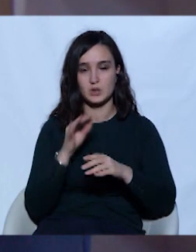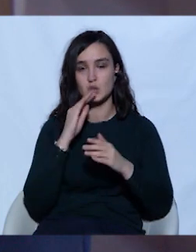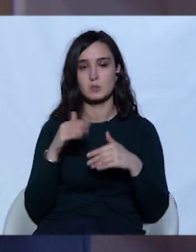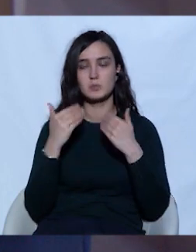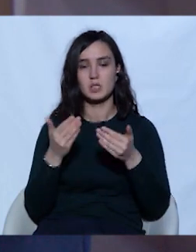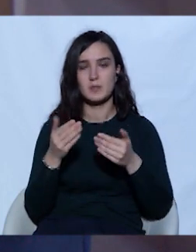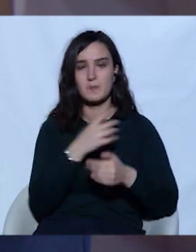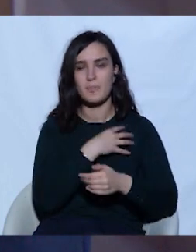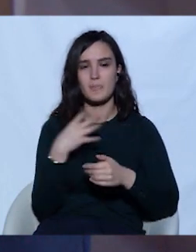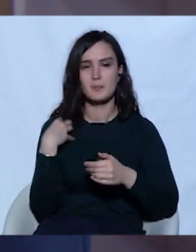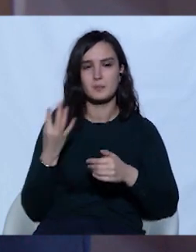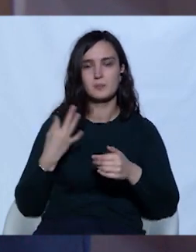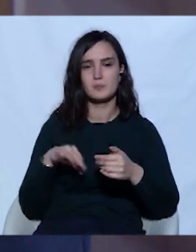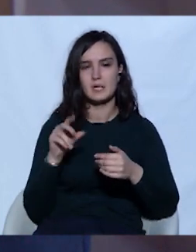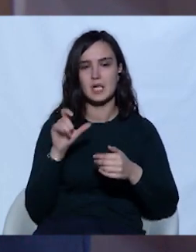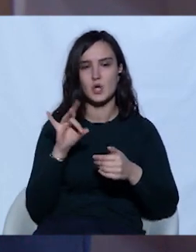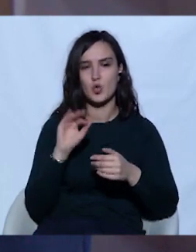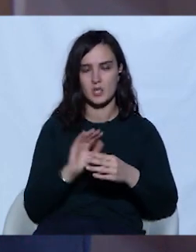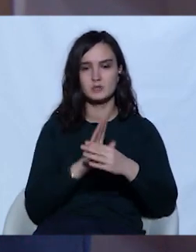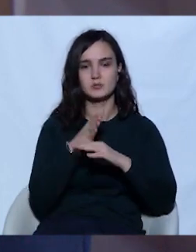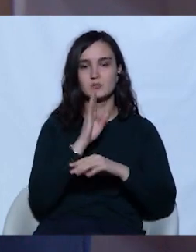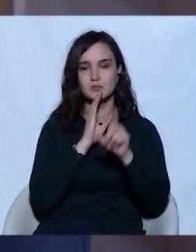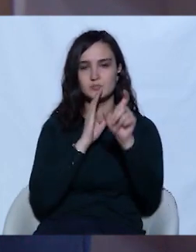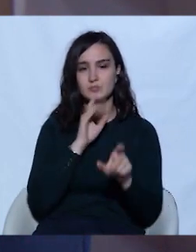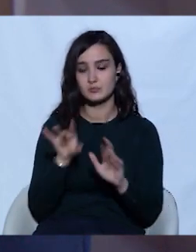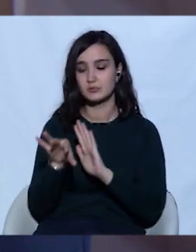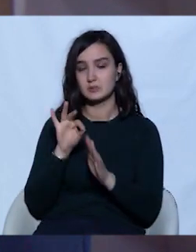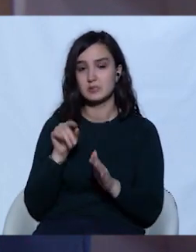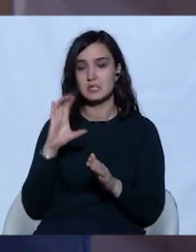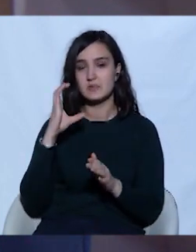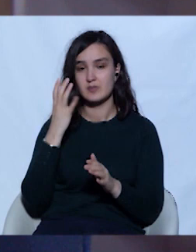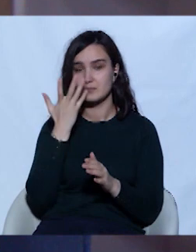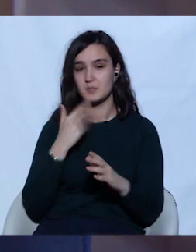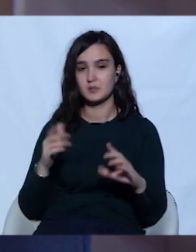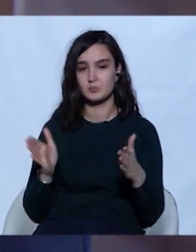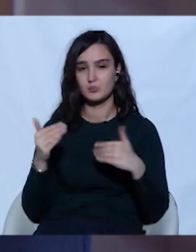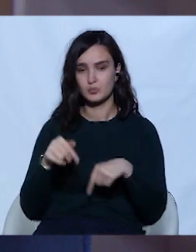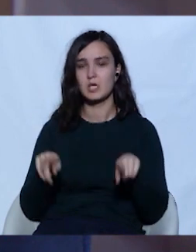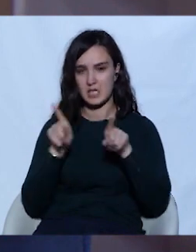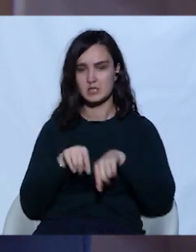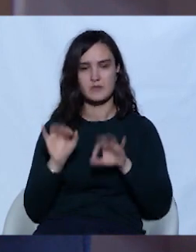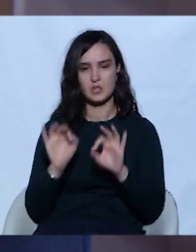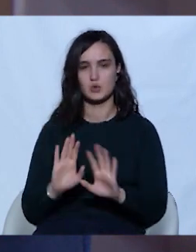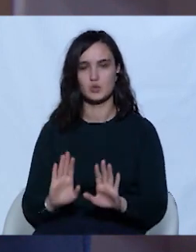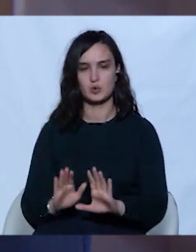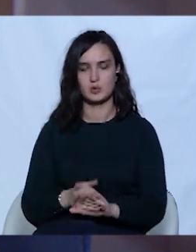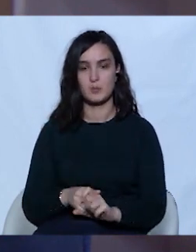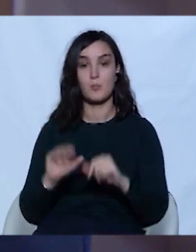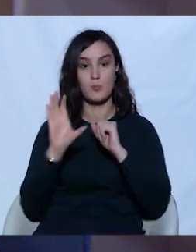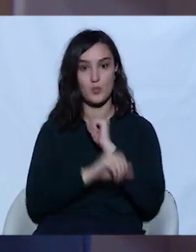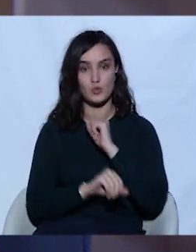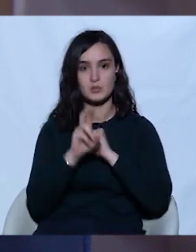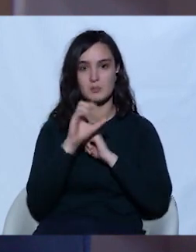marrying Robert Martin, the well-educated farmer who she was originally in love with, and Emma marrying